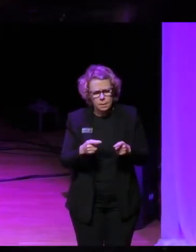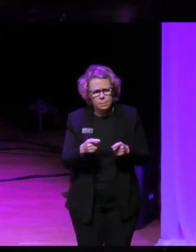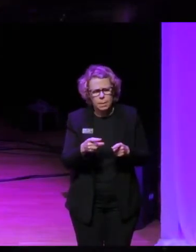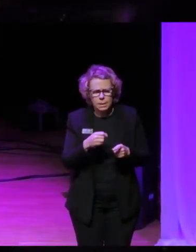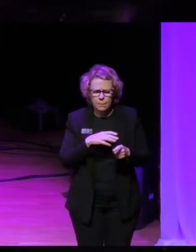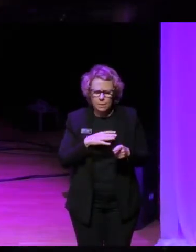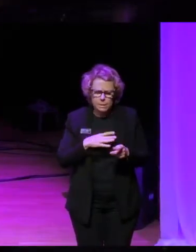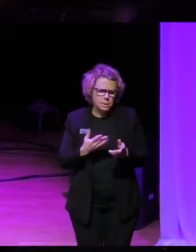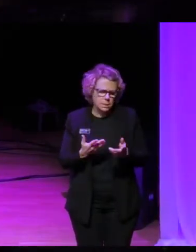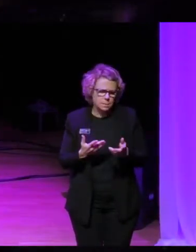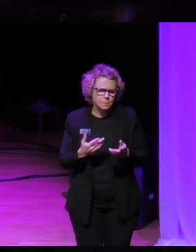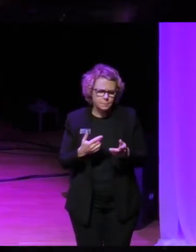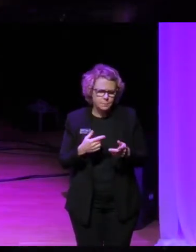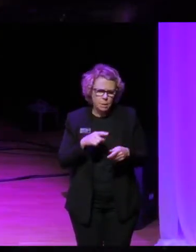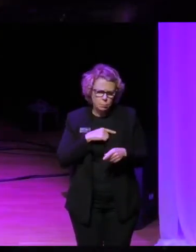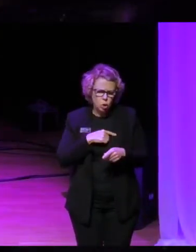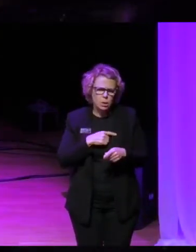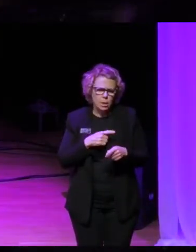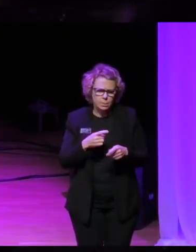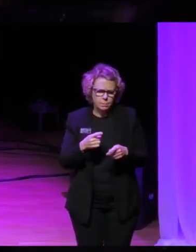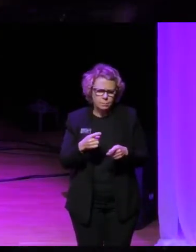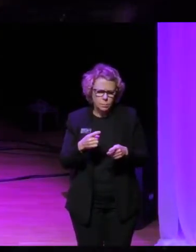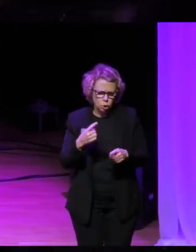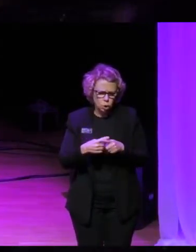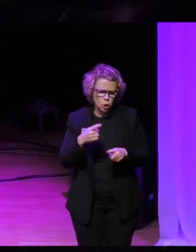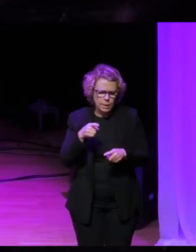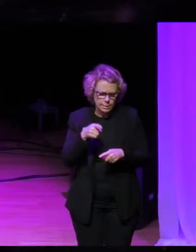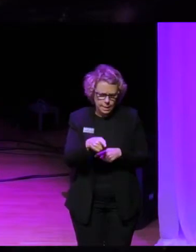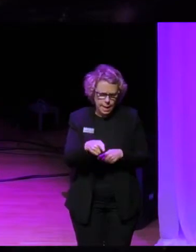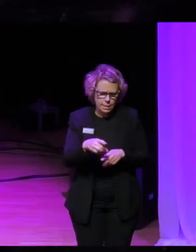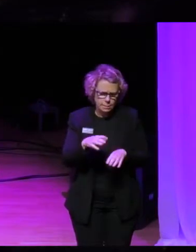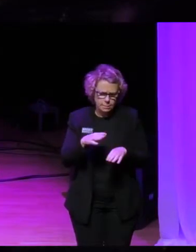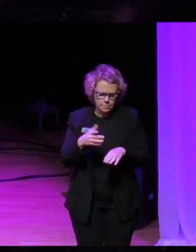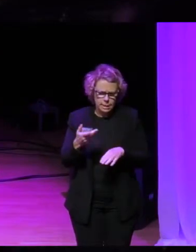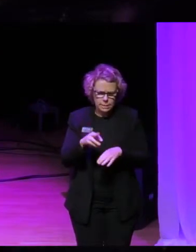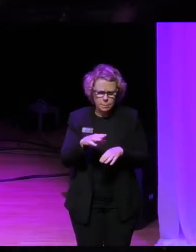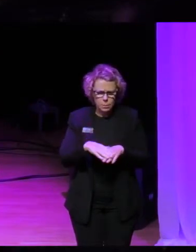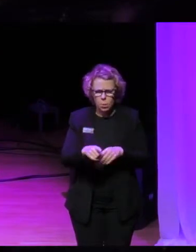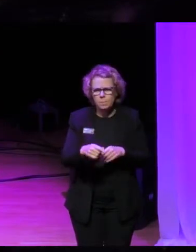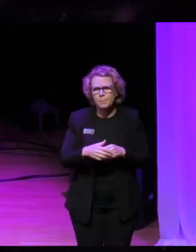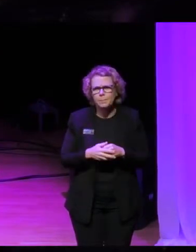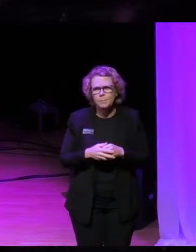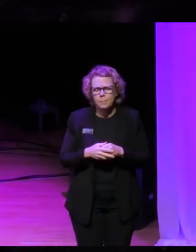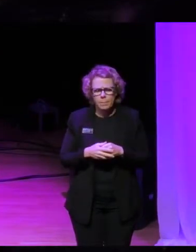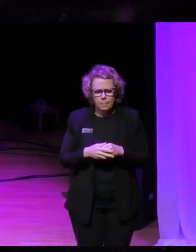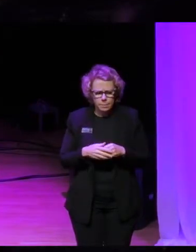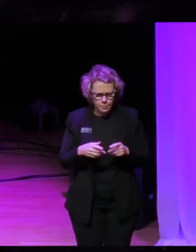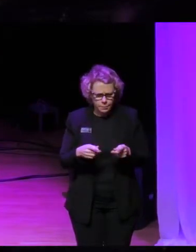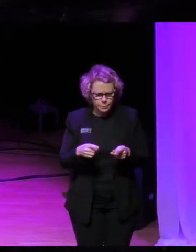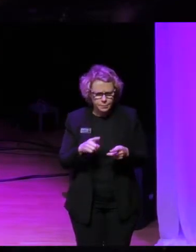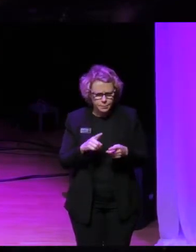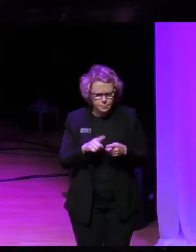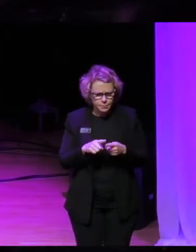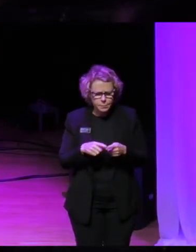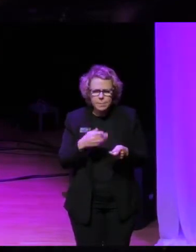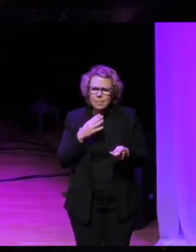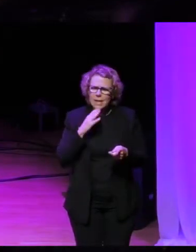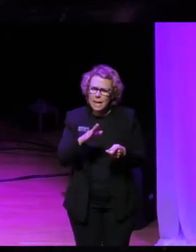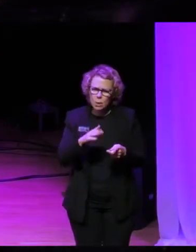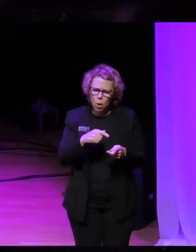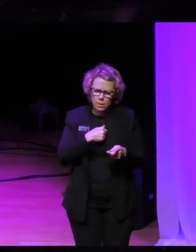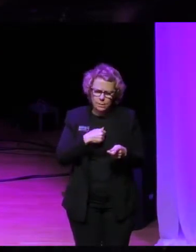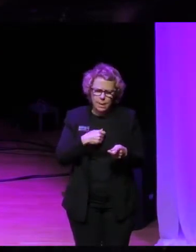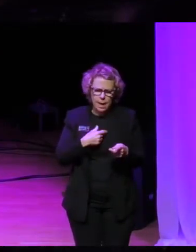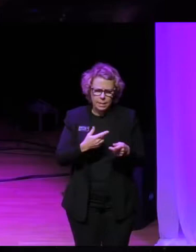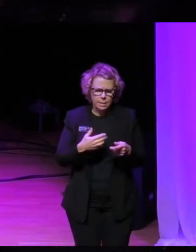indicative. So, one is the president signed an executive order in January. It was the border